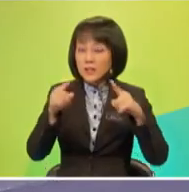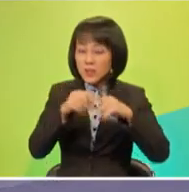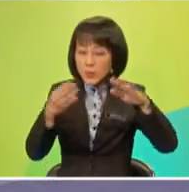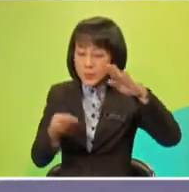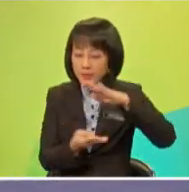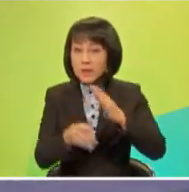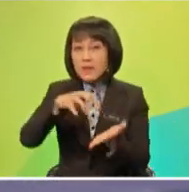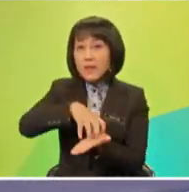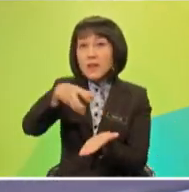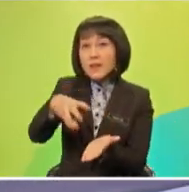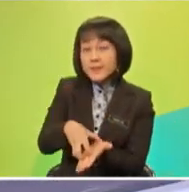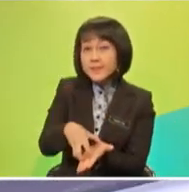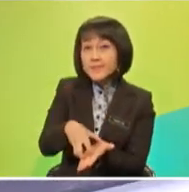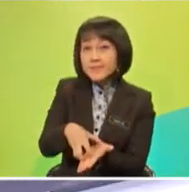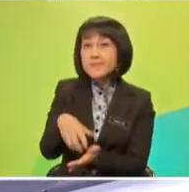cake?